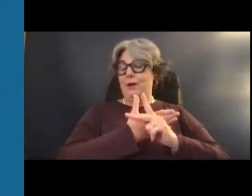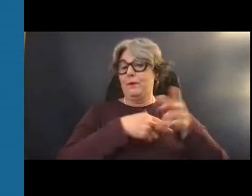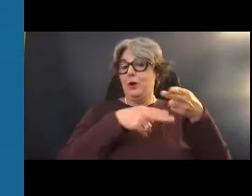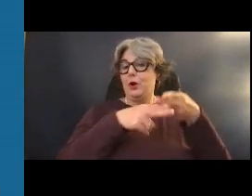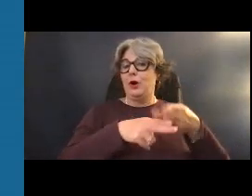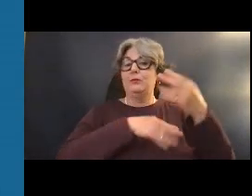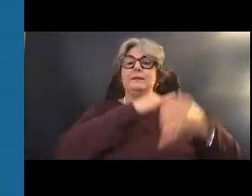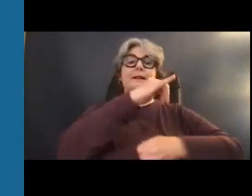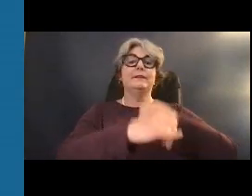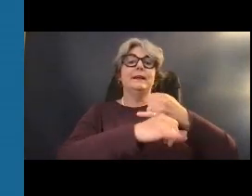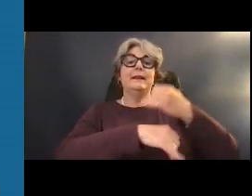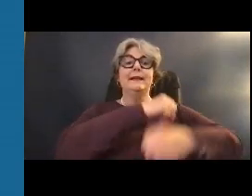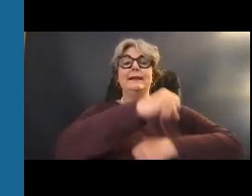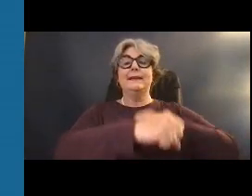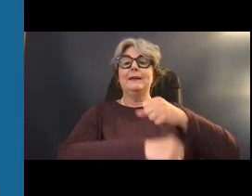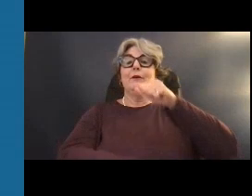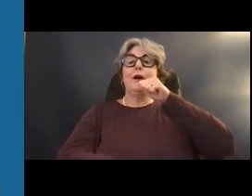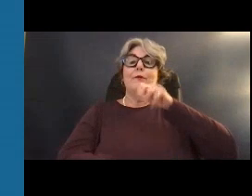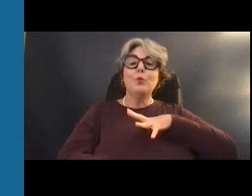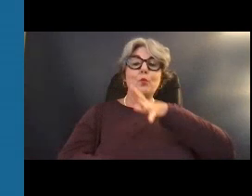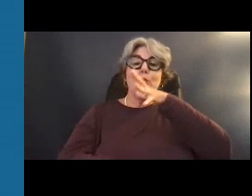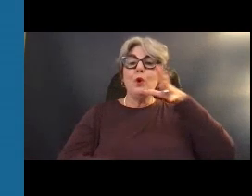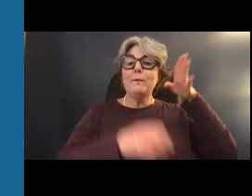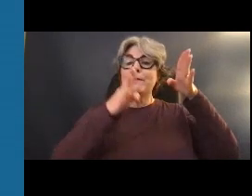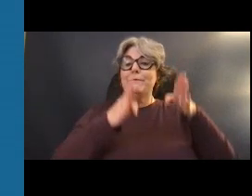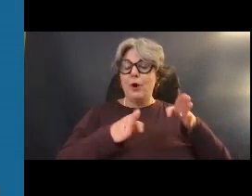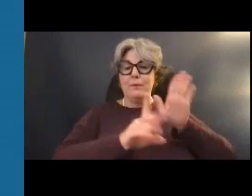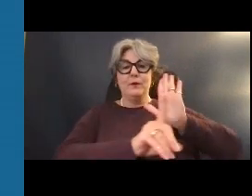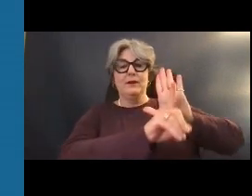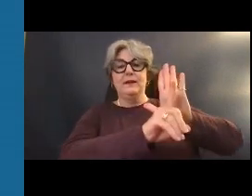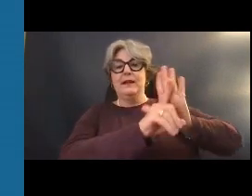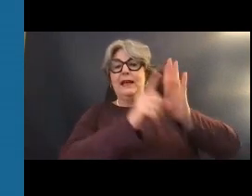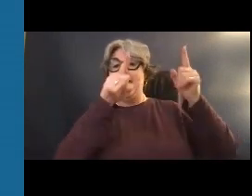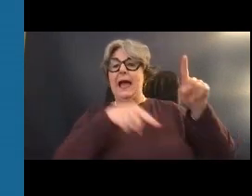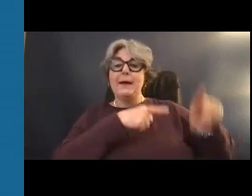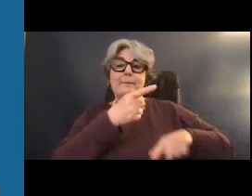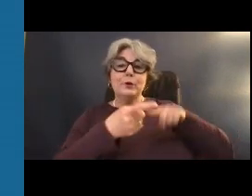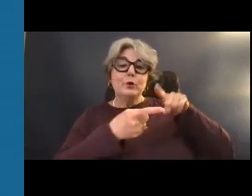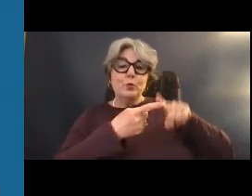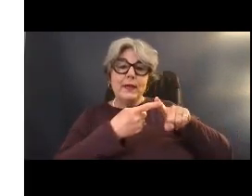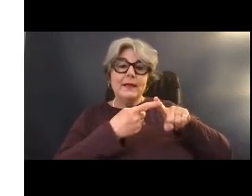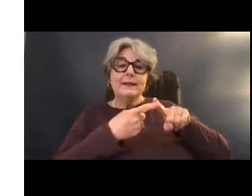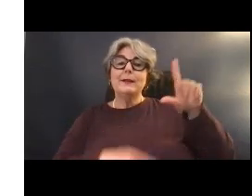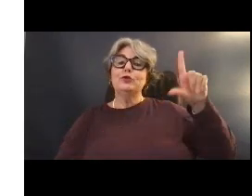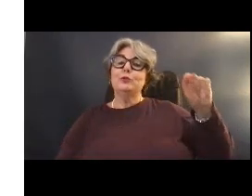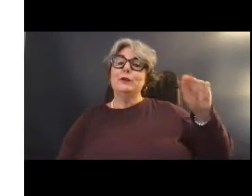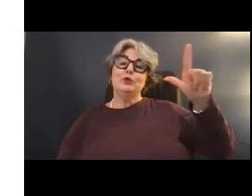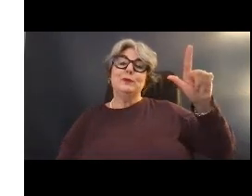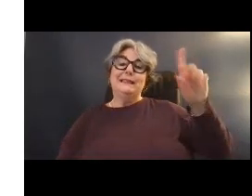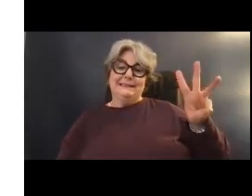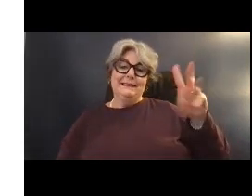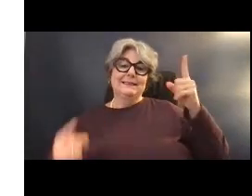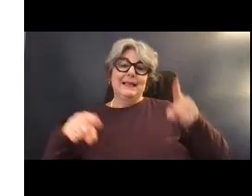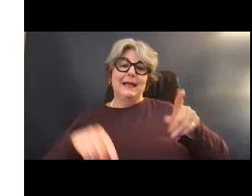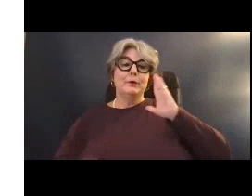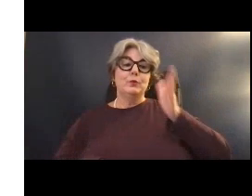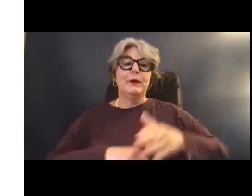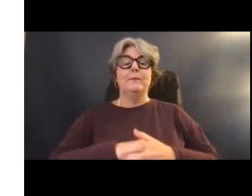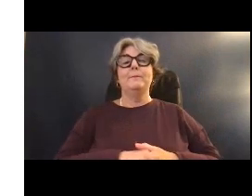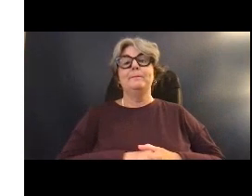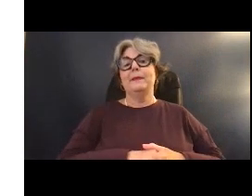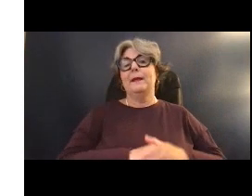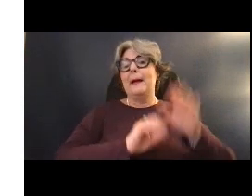the International Year of the Woman Farmer, and this will take place actually officially in 2026. So a little bit of